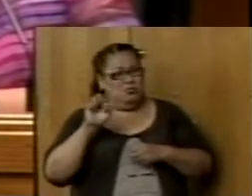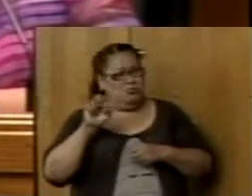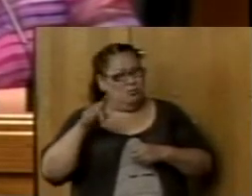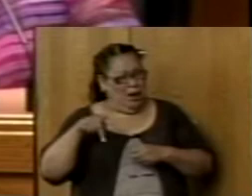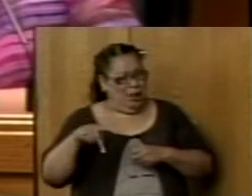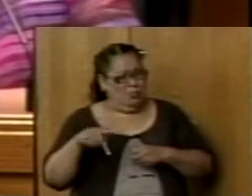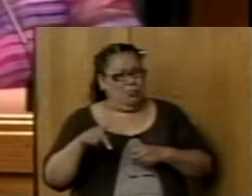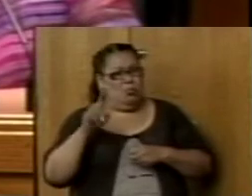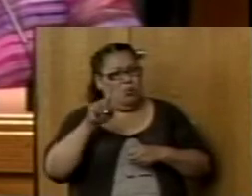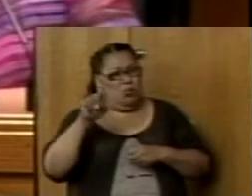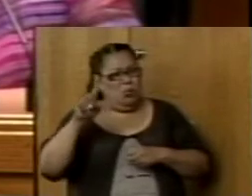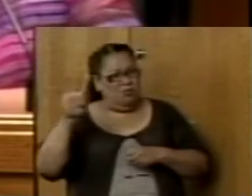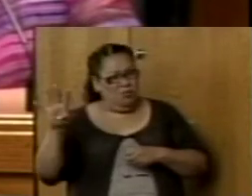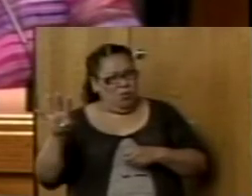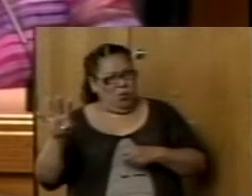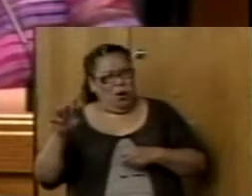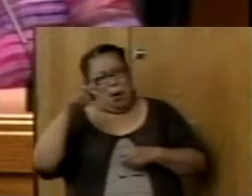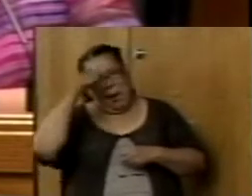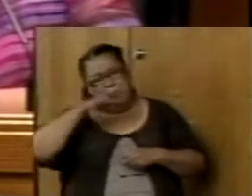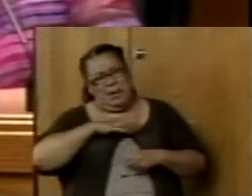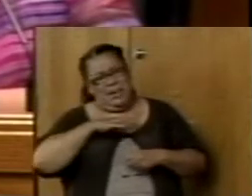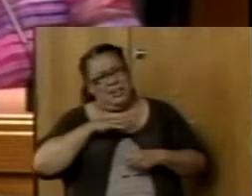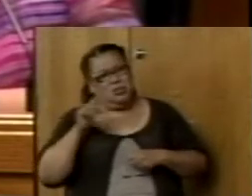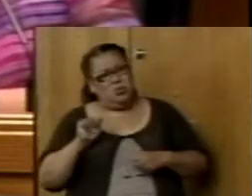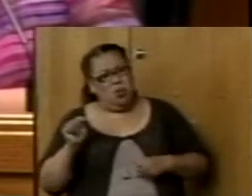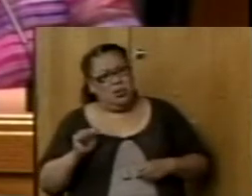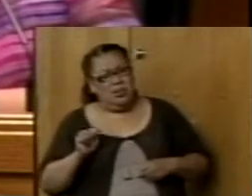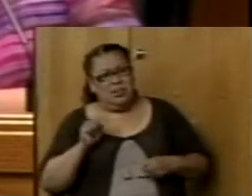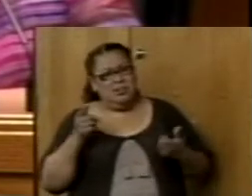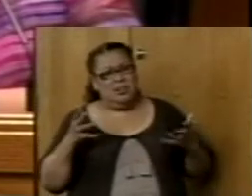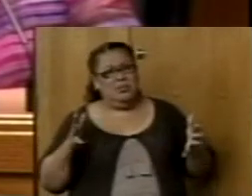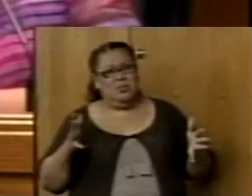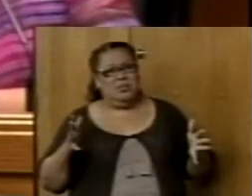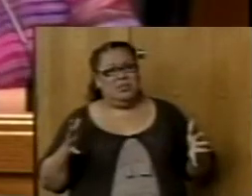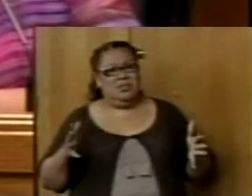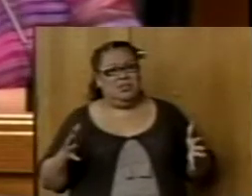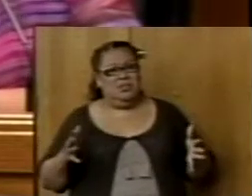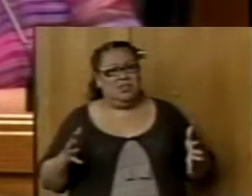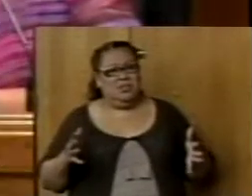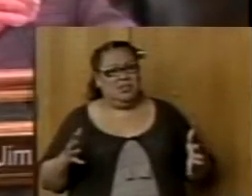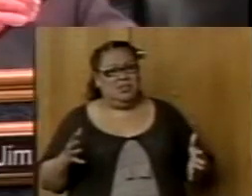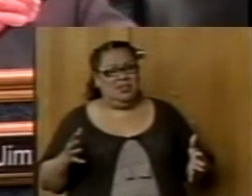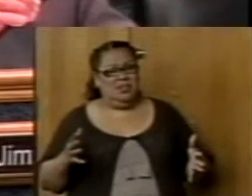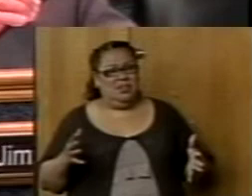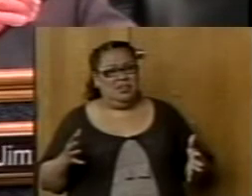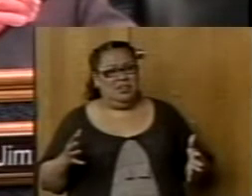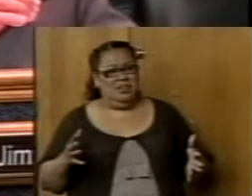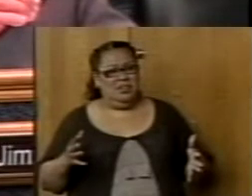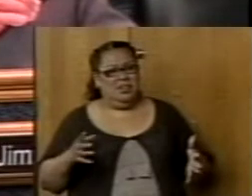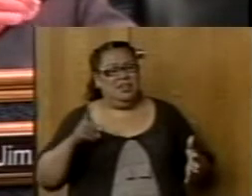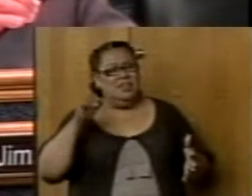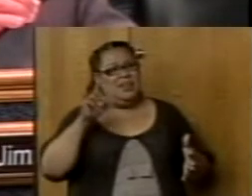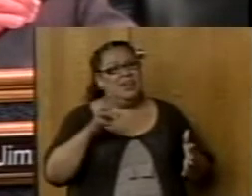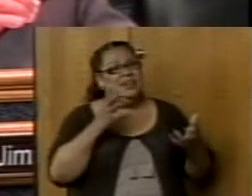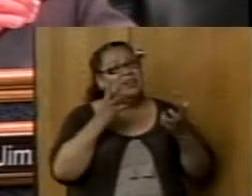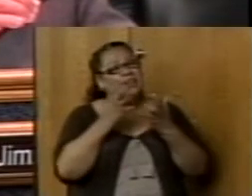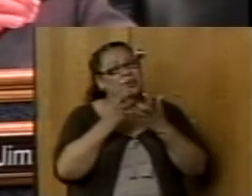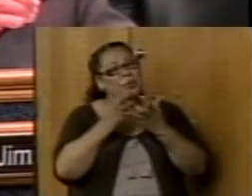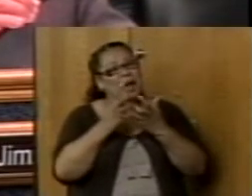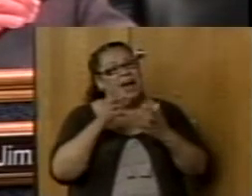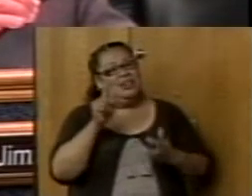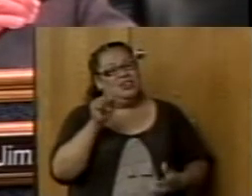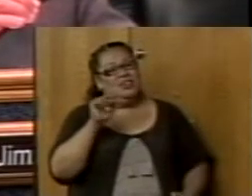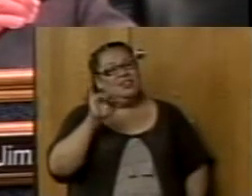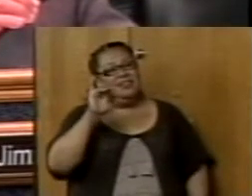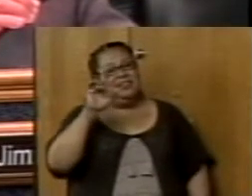114, men's toilet? Yes, ma'am. That hasn't been done. No, they needed to match the tiles.